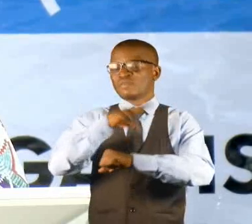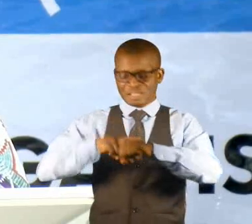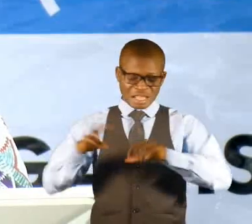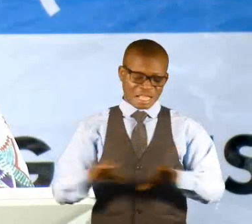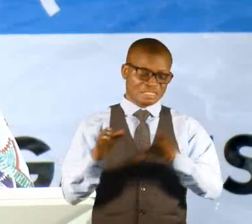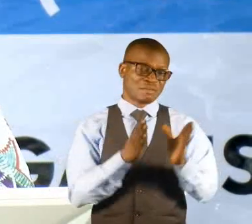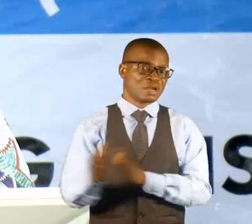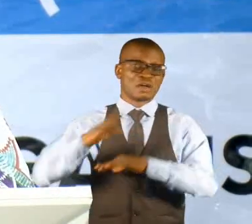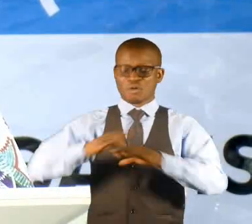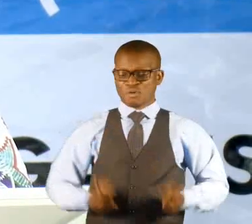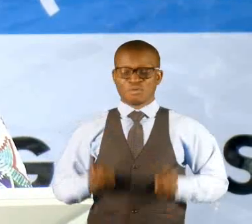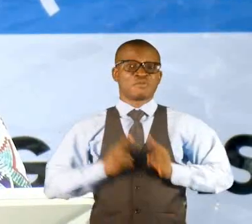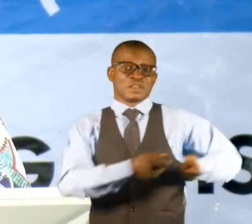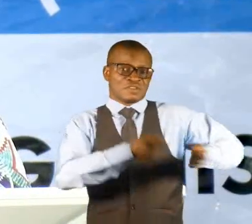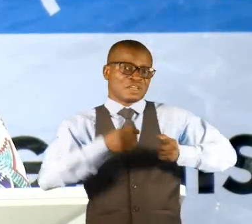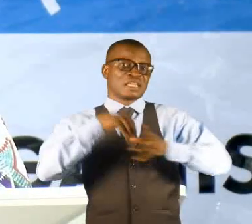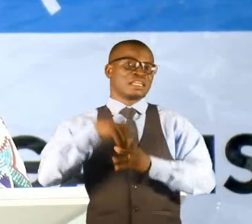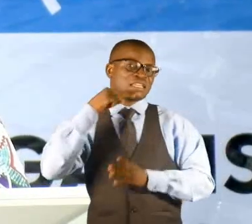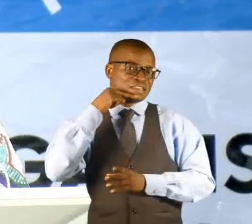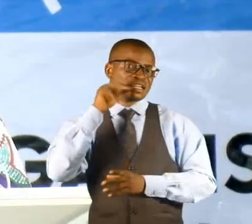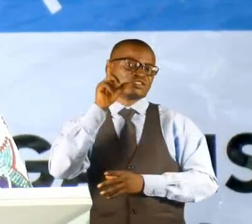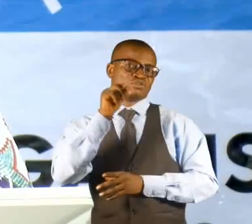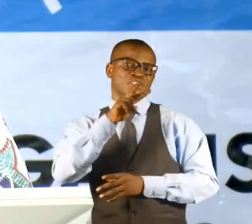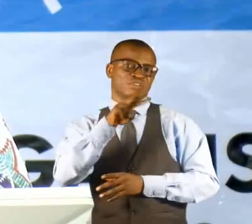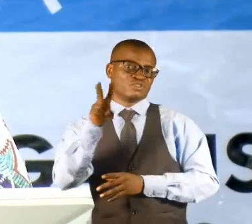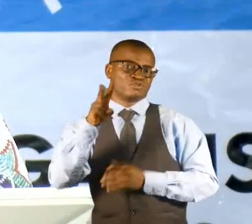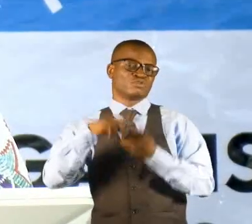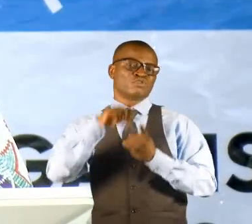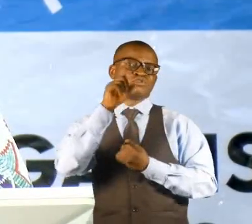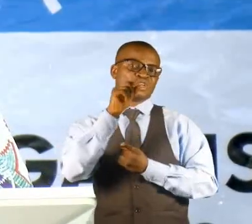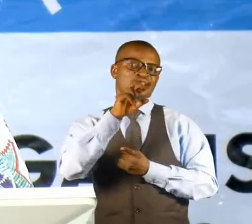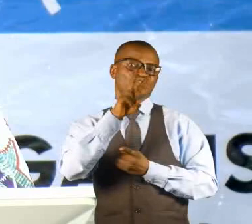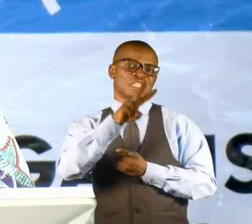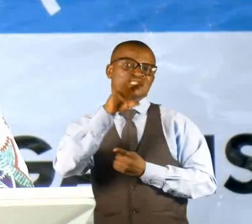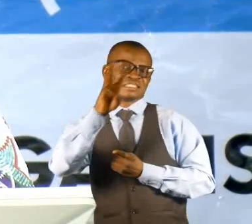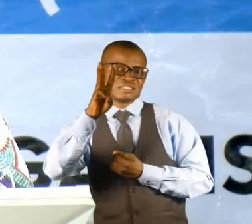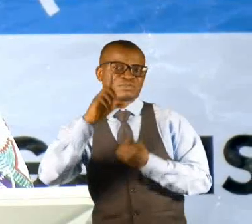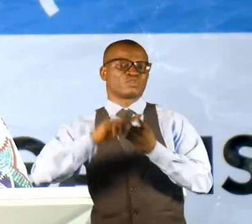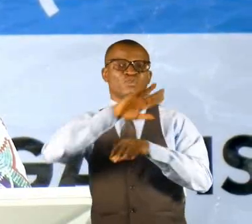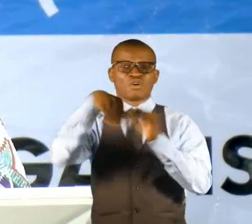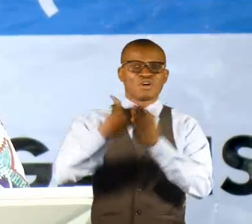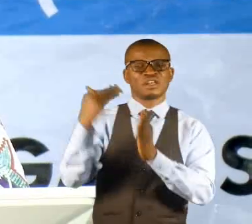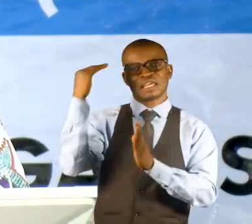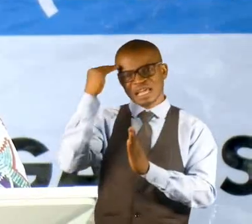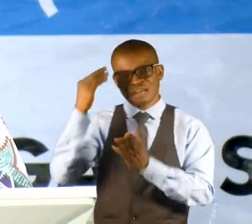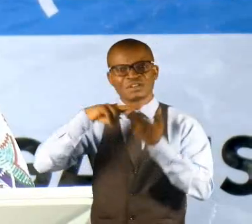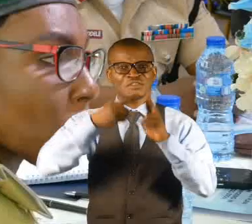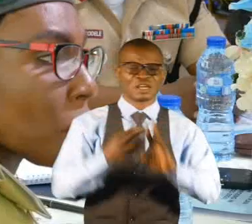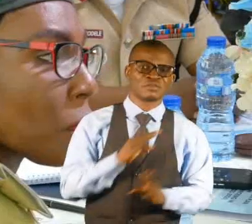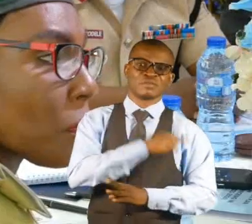Action Plan on Human Trafficking in Nigeria 2022 to 2026 to all heads of